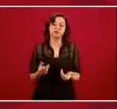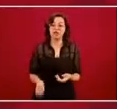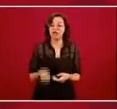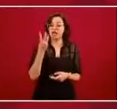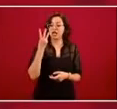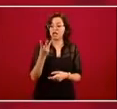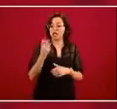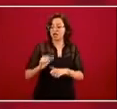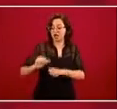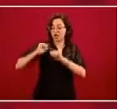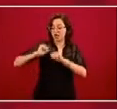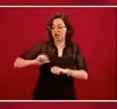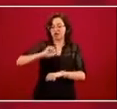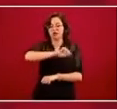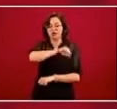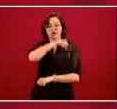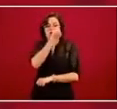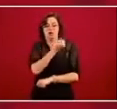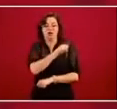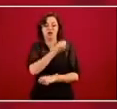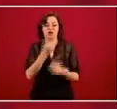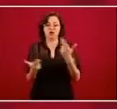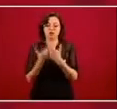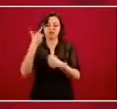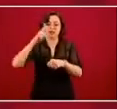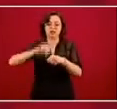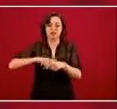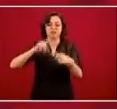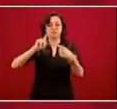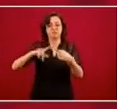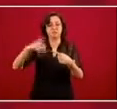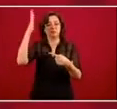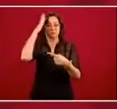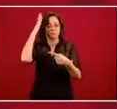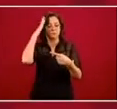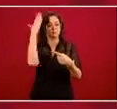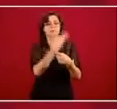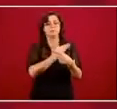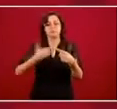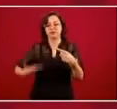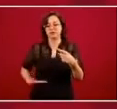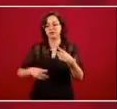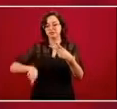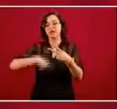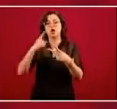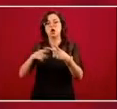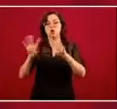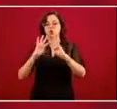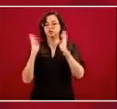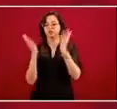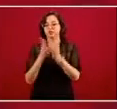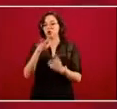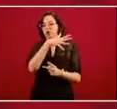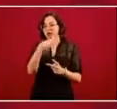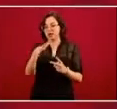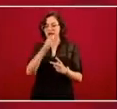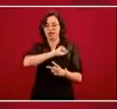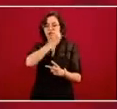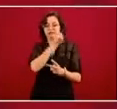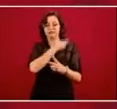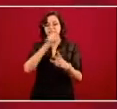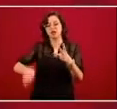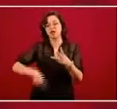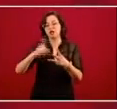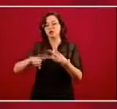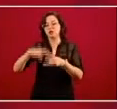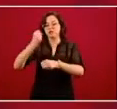shared responsibility. So what we can say is the three health authorities that are the President, the General Health